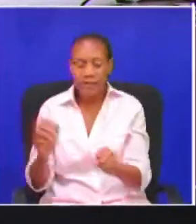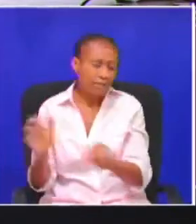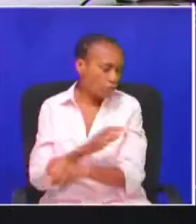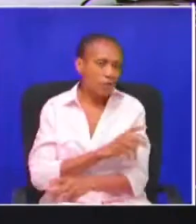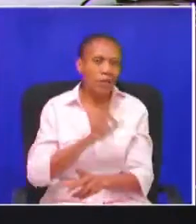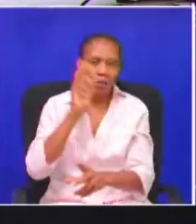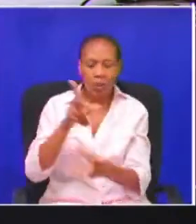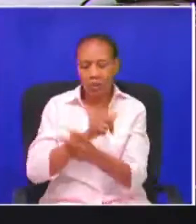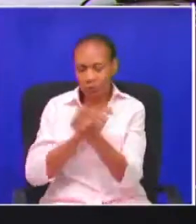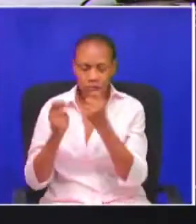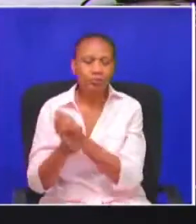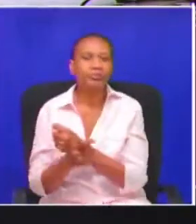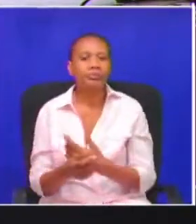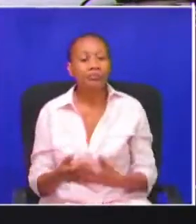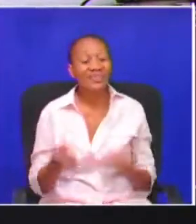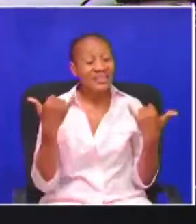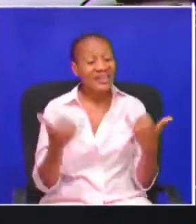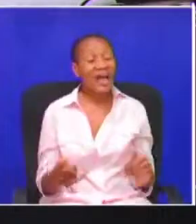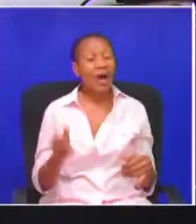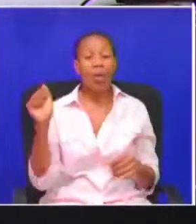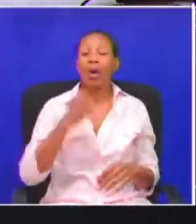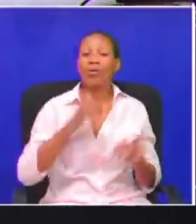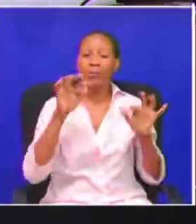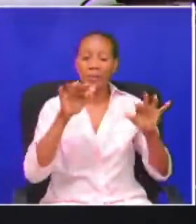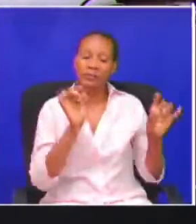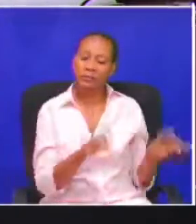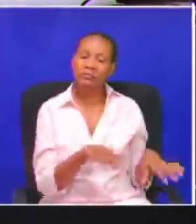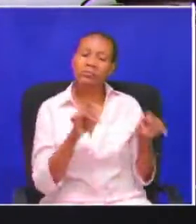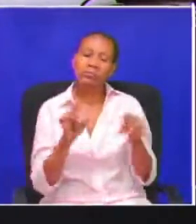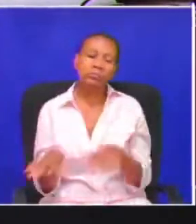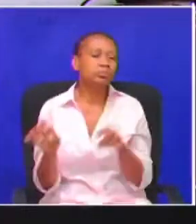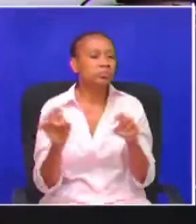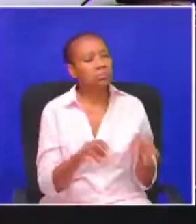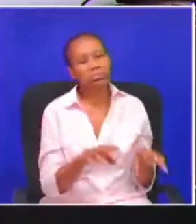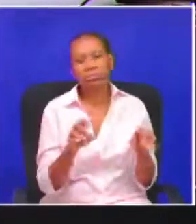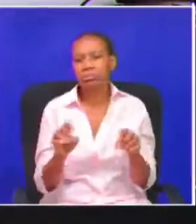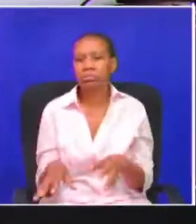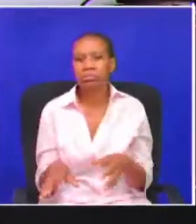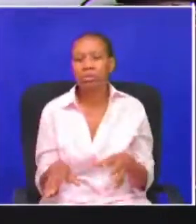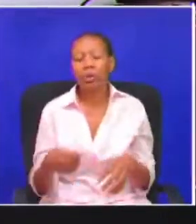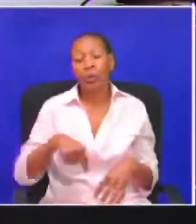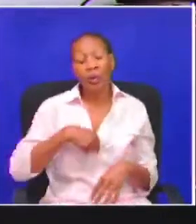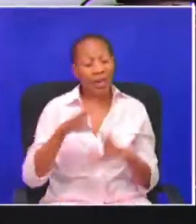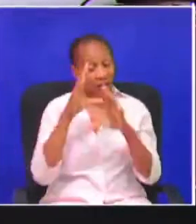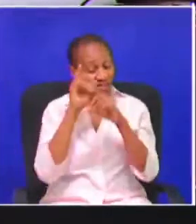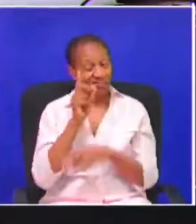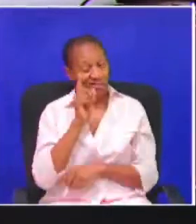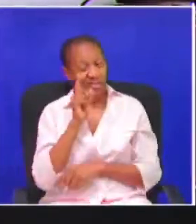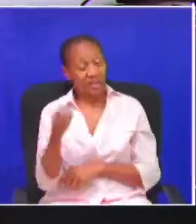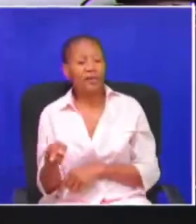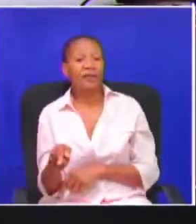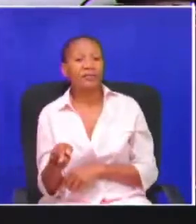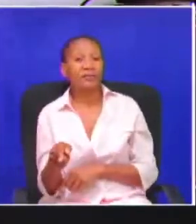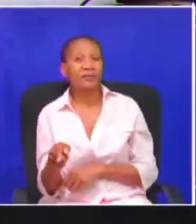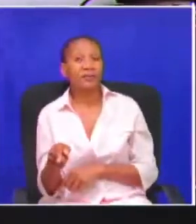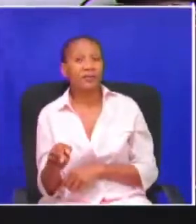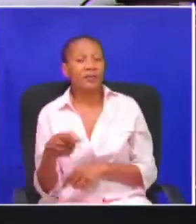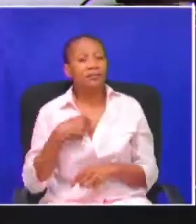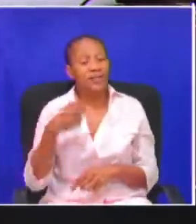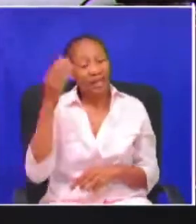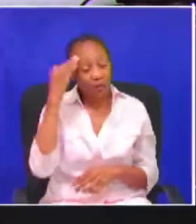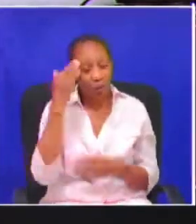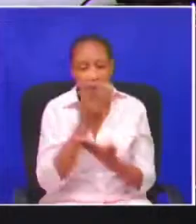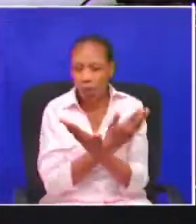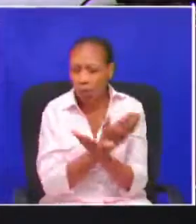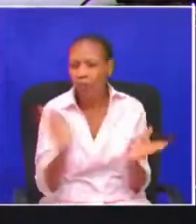the suffering that our people are going through is what is prominent in my mind and in the minds of our